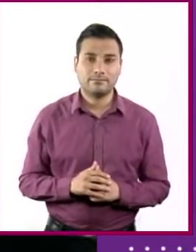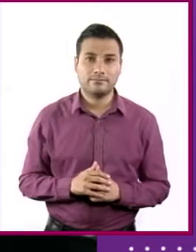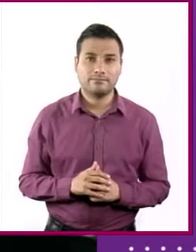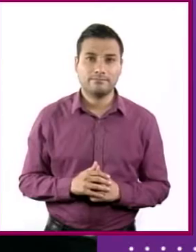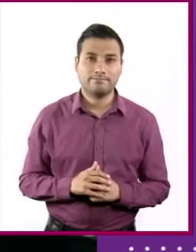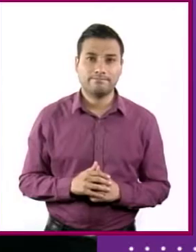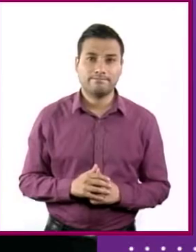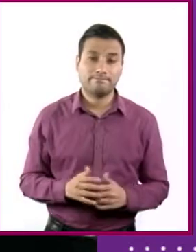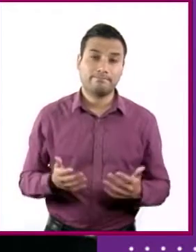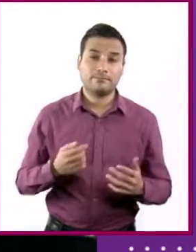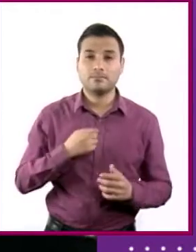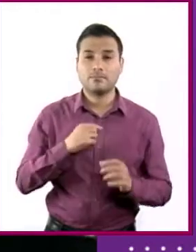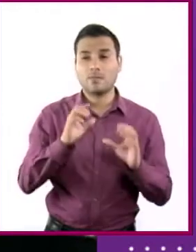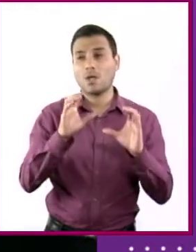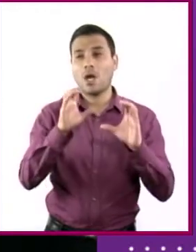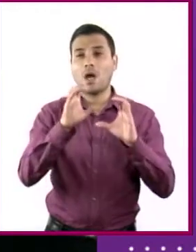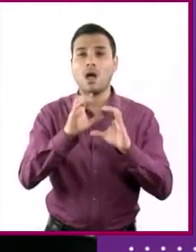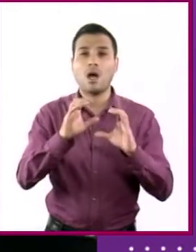No.